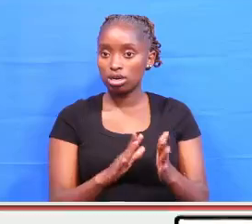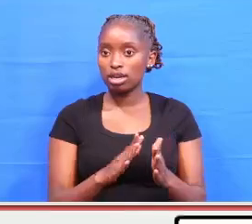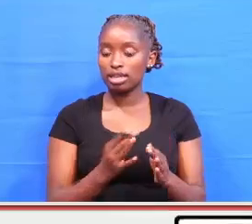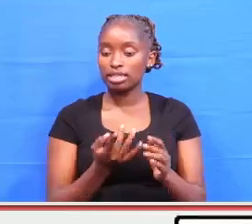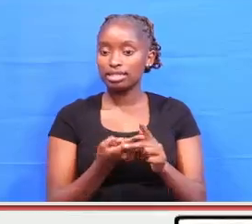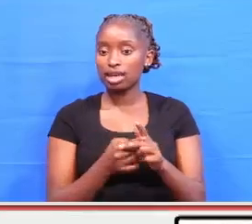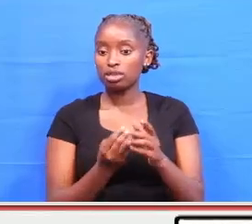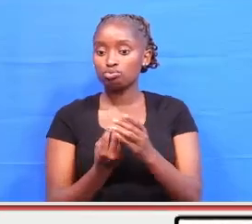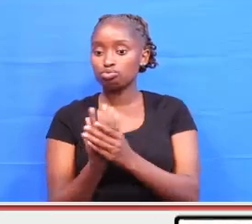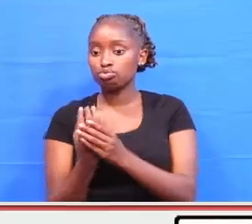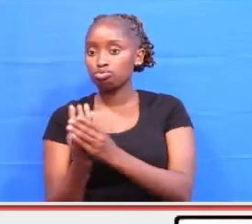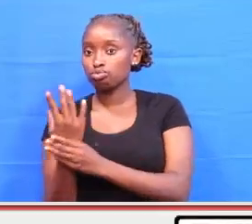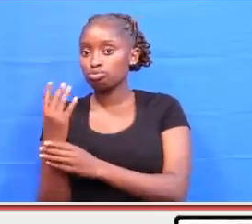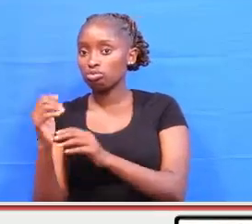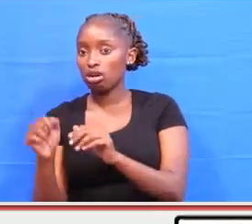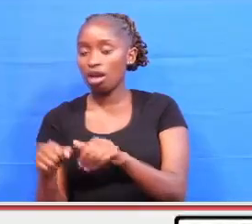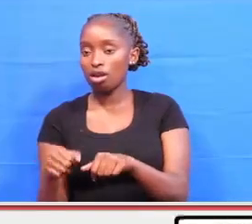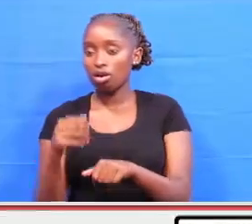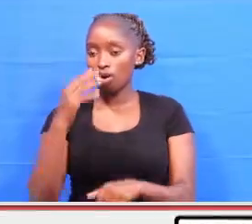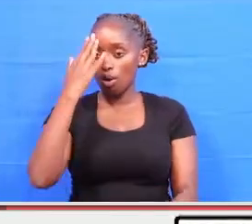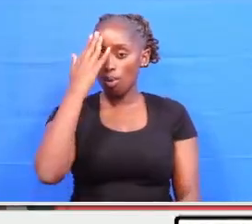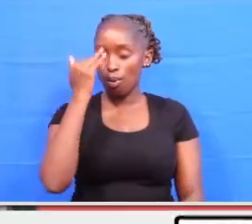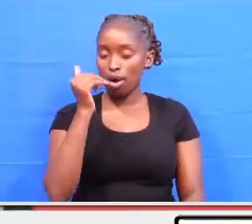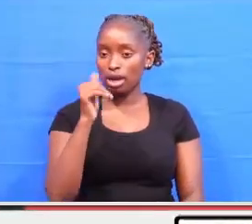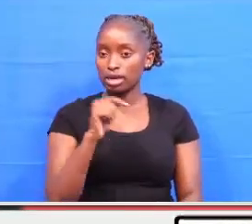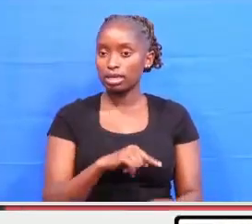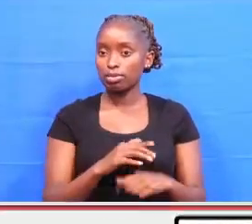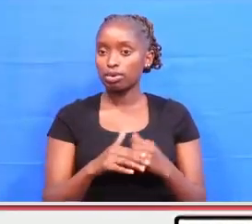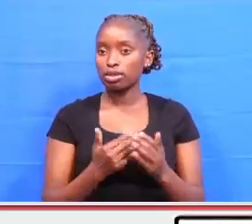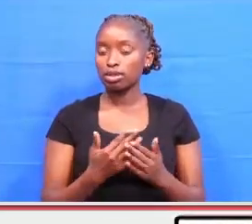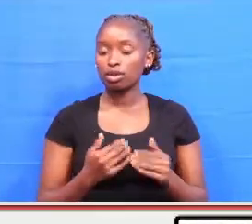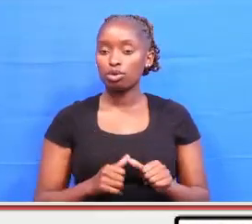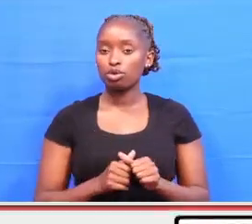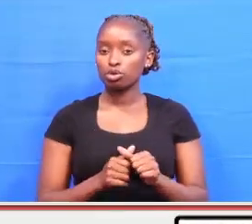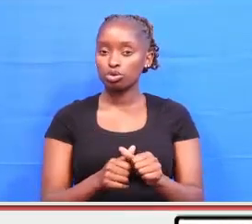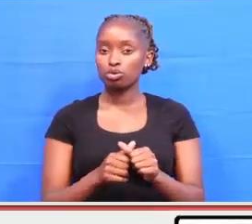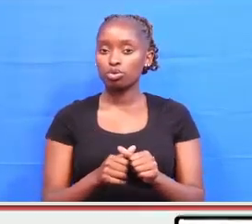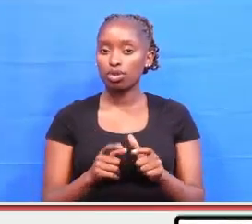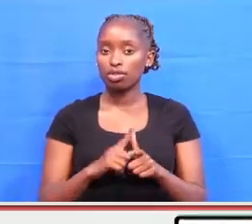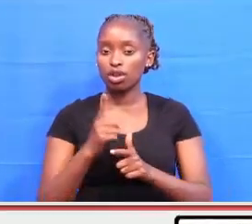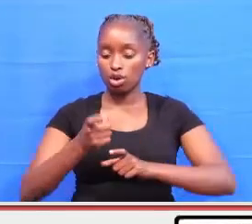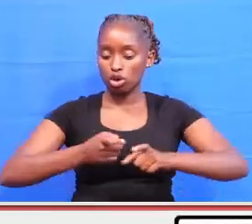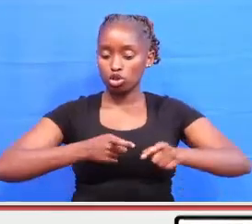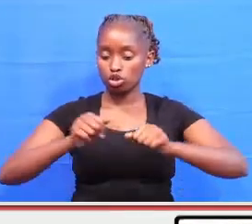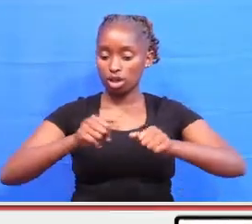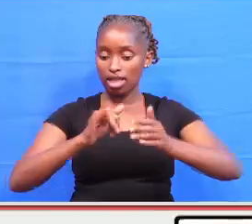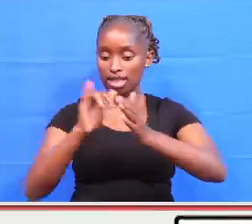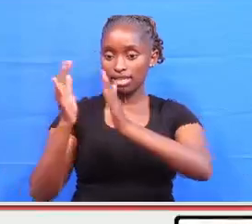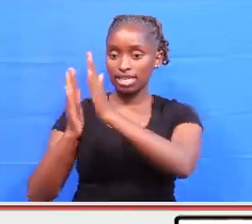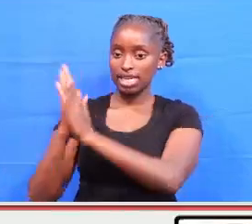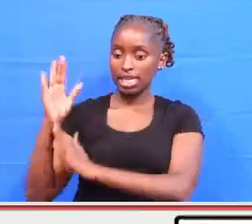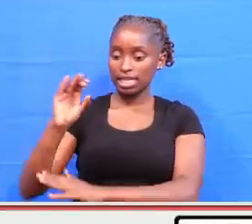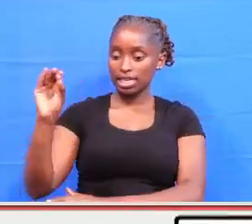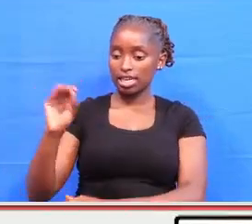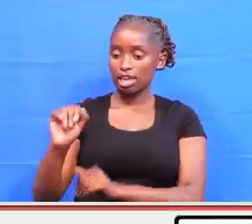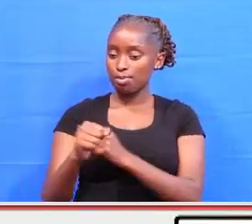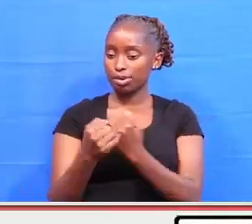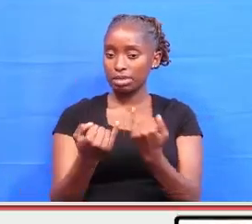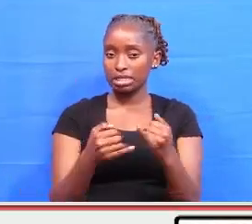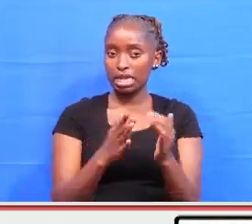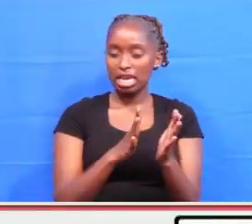thrive. Mm-hmm. Because as much as government then can control the interest rate, it cannot be able to pull out and